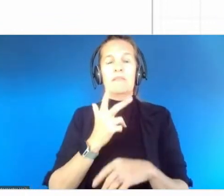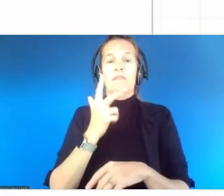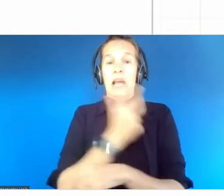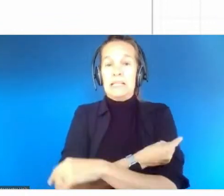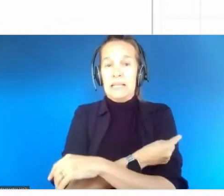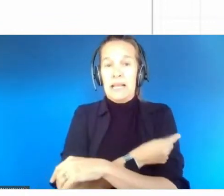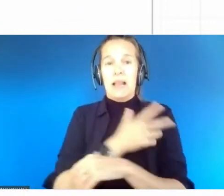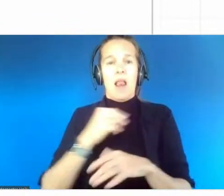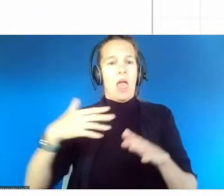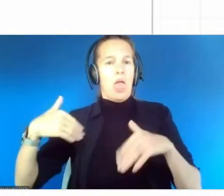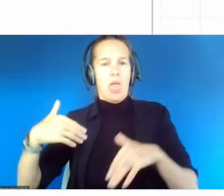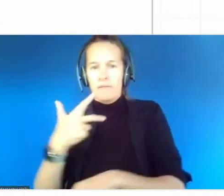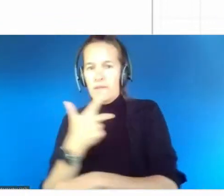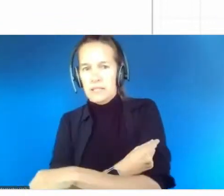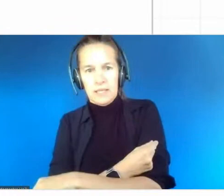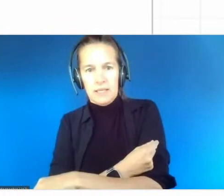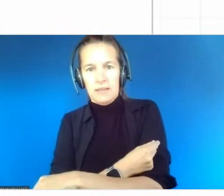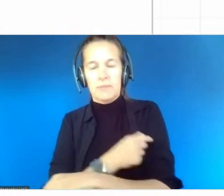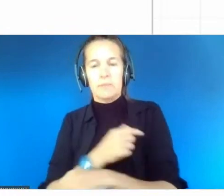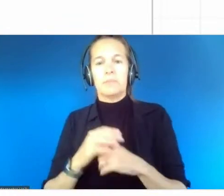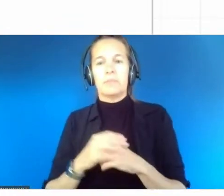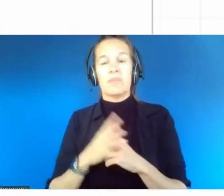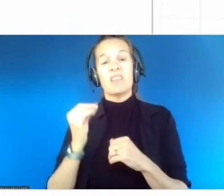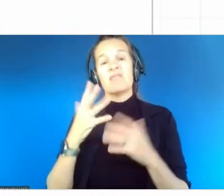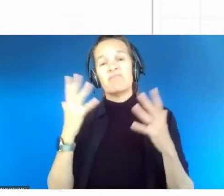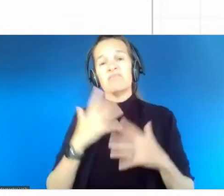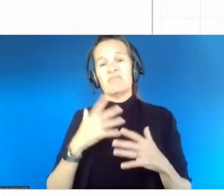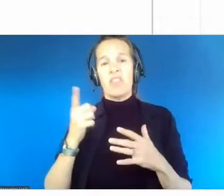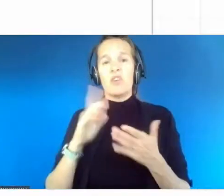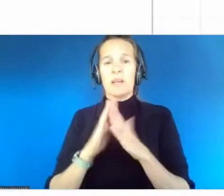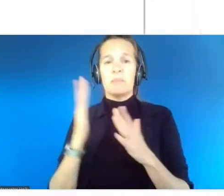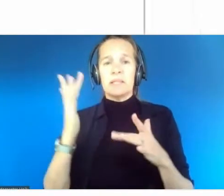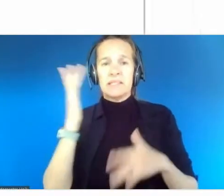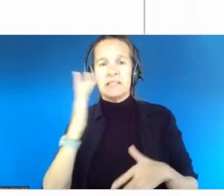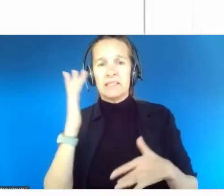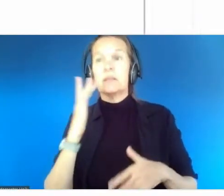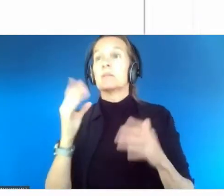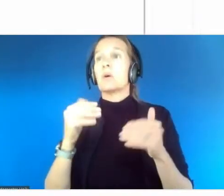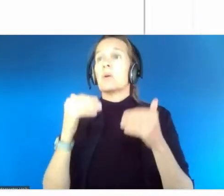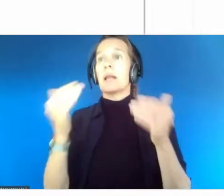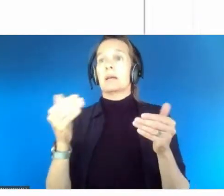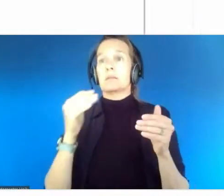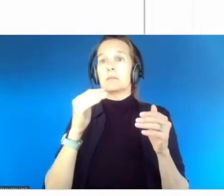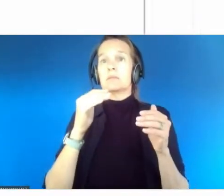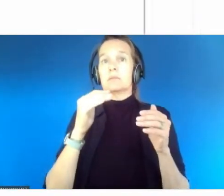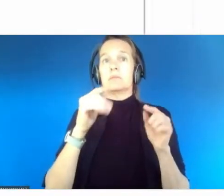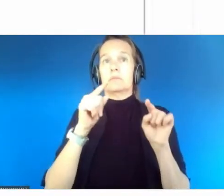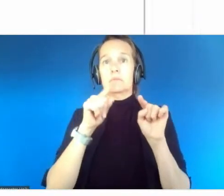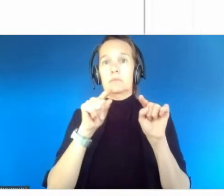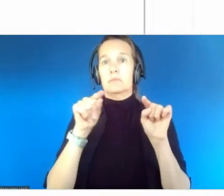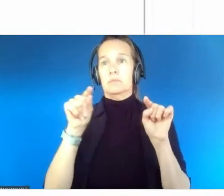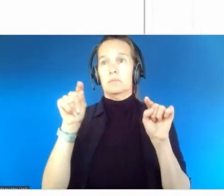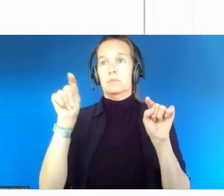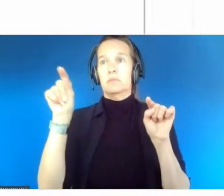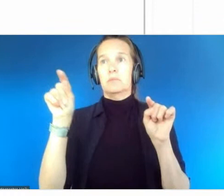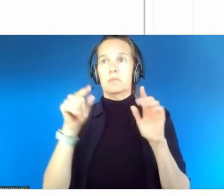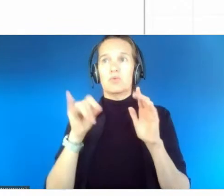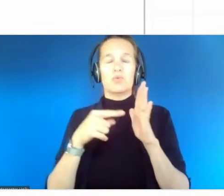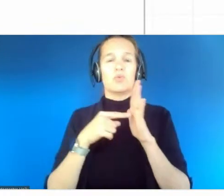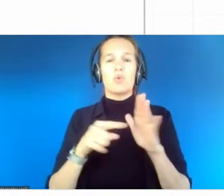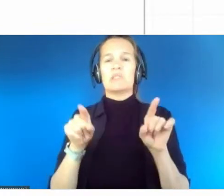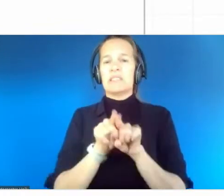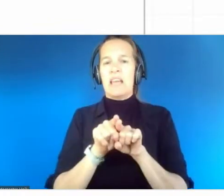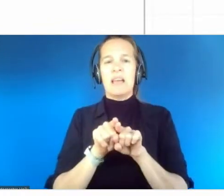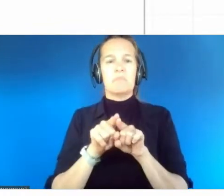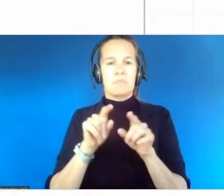and unfortunately catching COVID. The next slide shows the same data